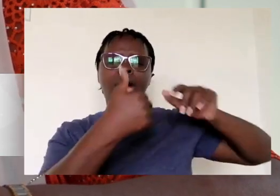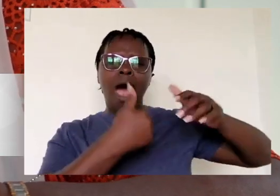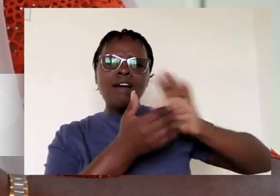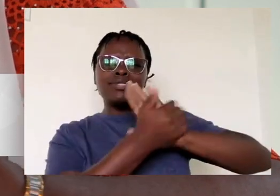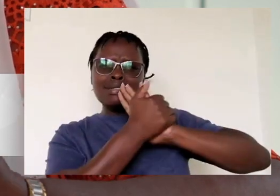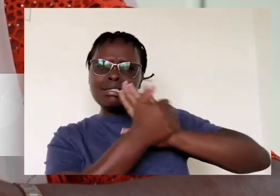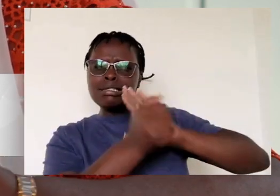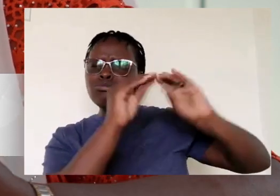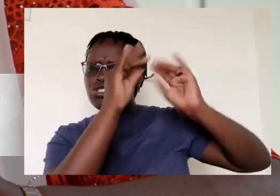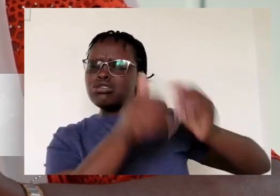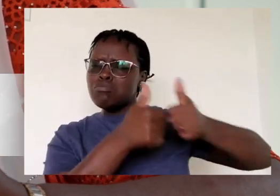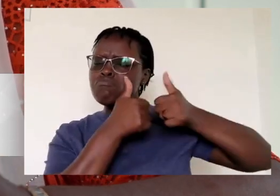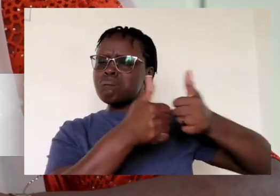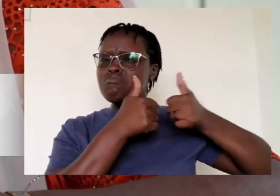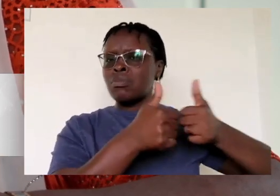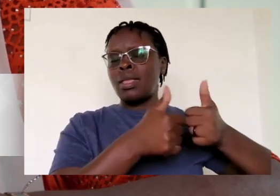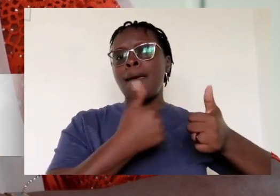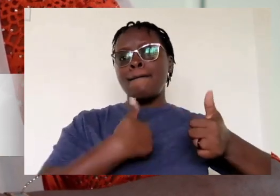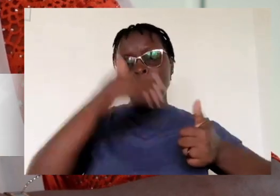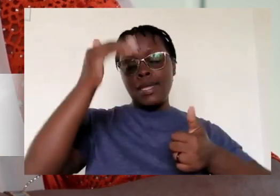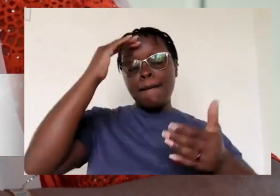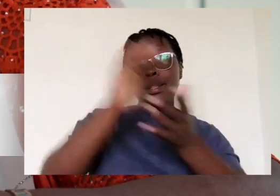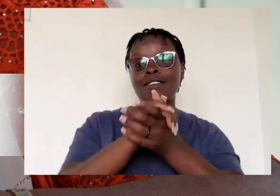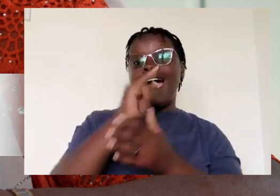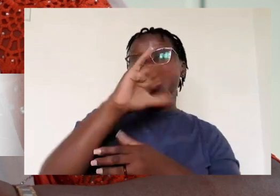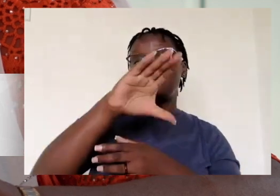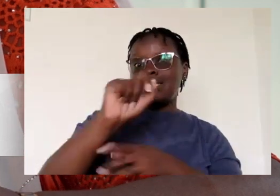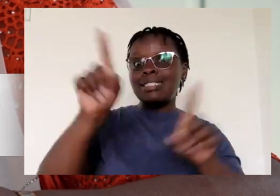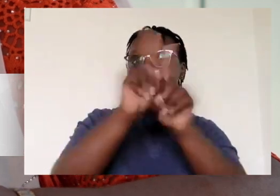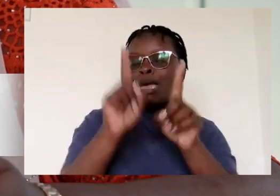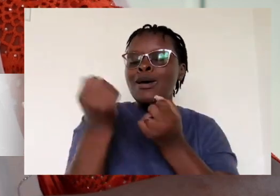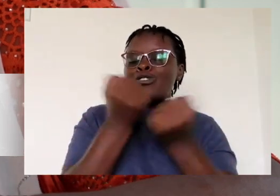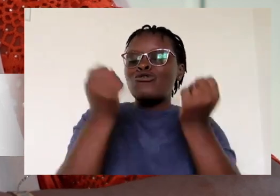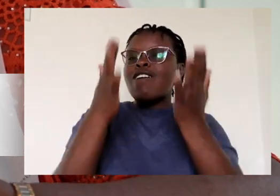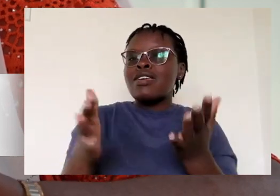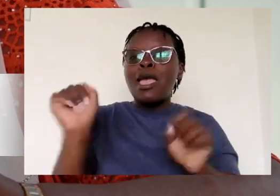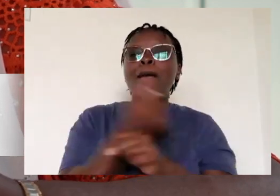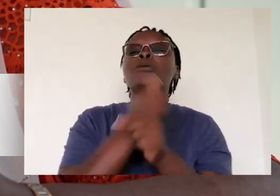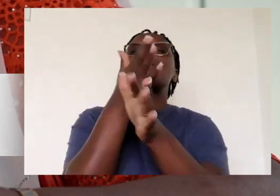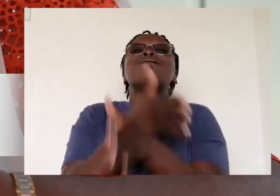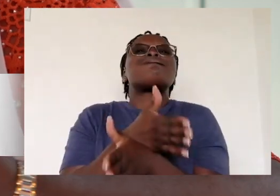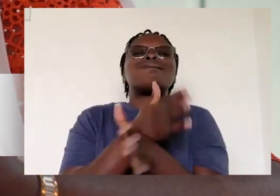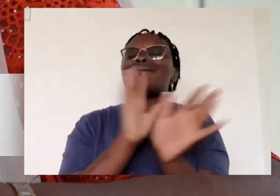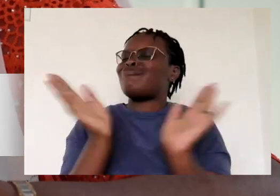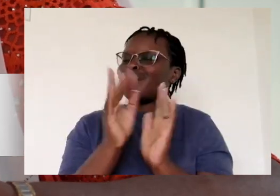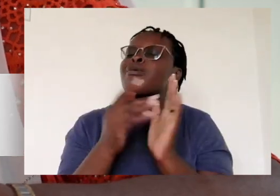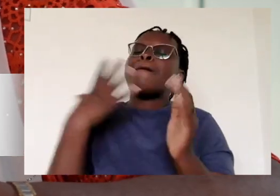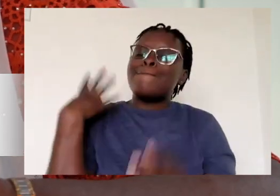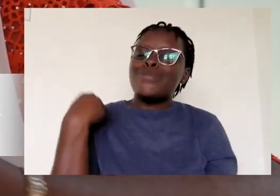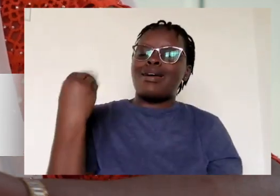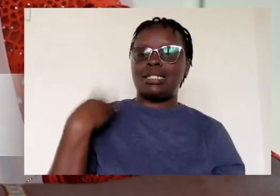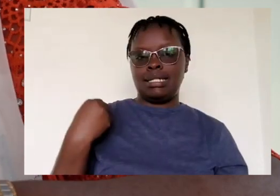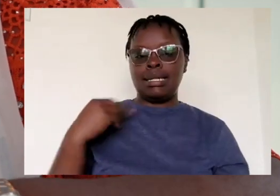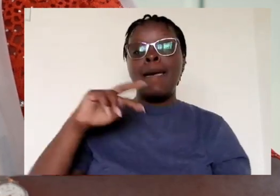skilled because of the practice. Because I also believing that ICT is more like driving. You have to do it in order to perfect your